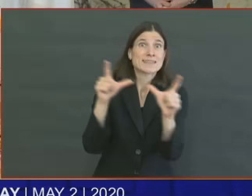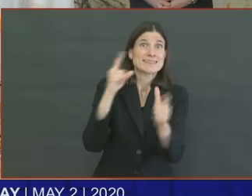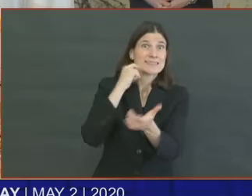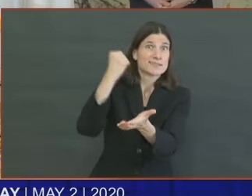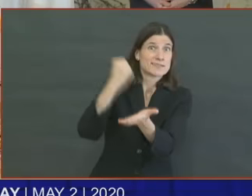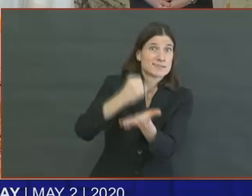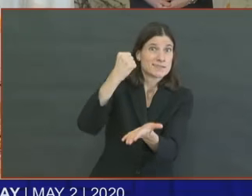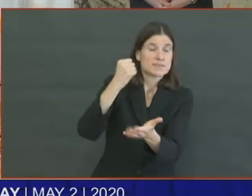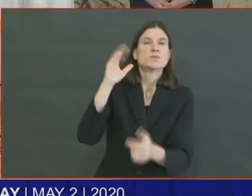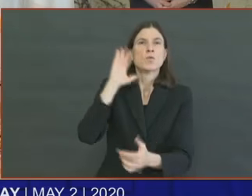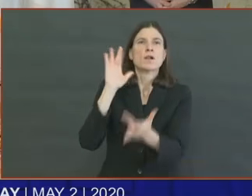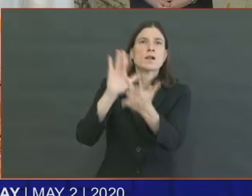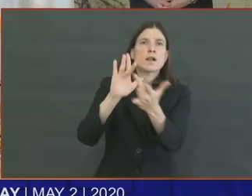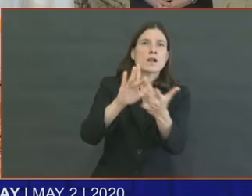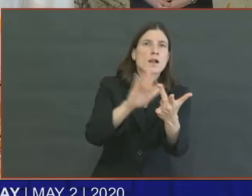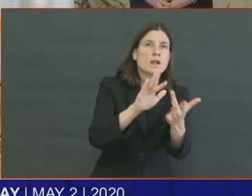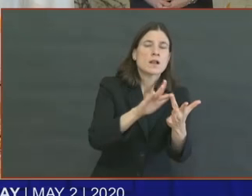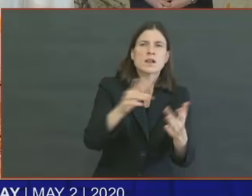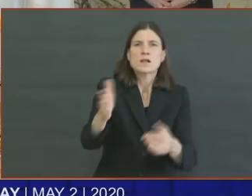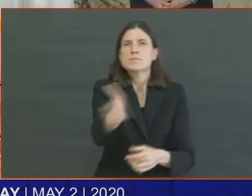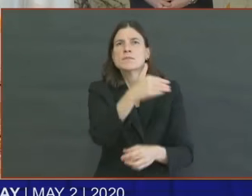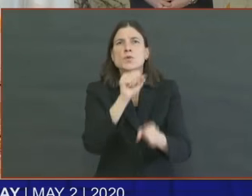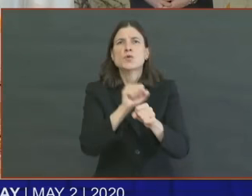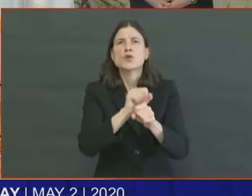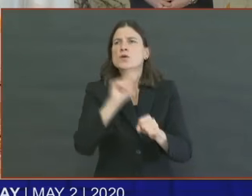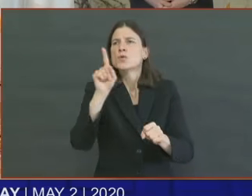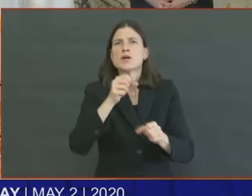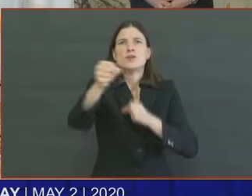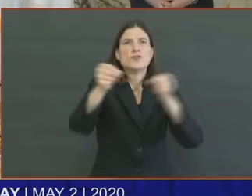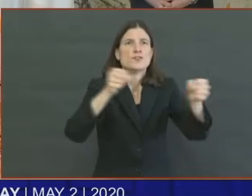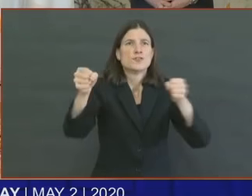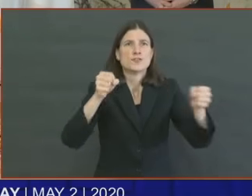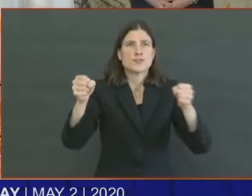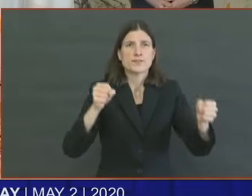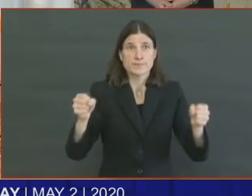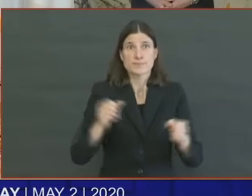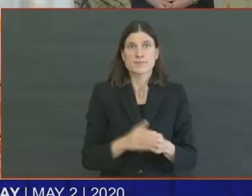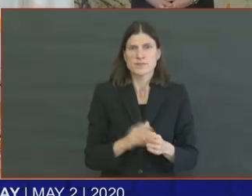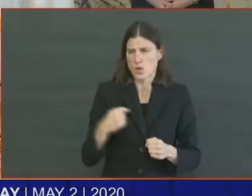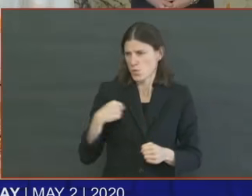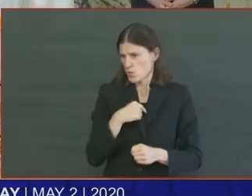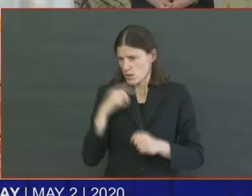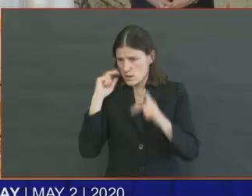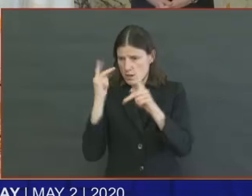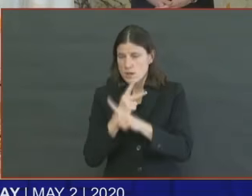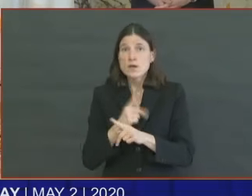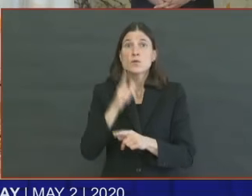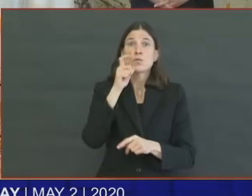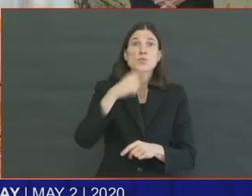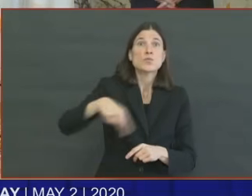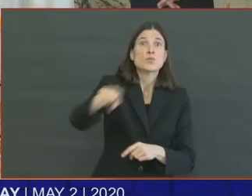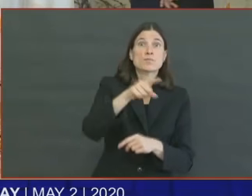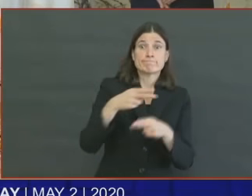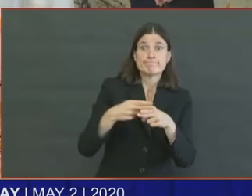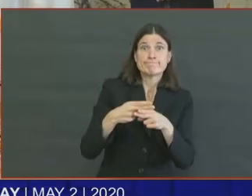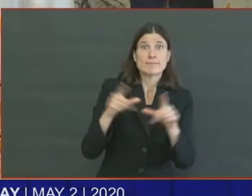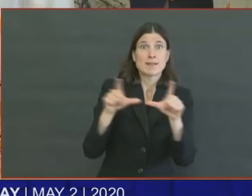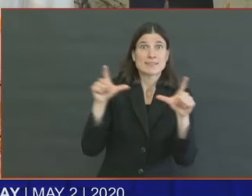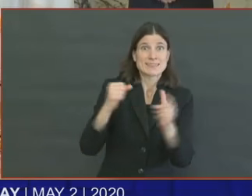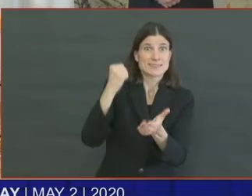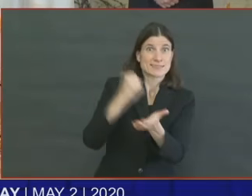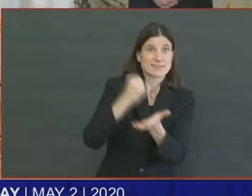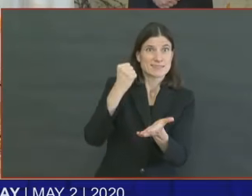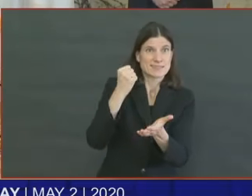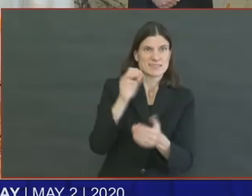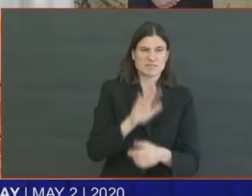hundred have. We want many more to take advantage of it so that you can stand ready, know that we've done what's needed to